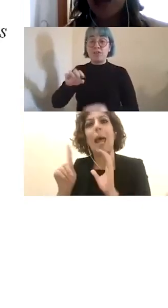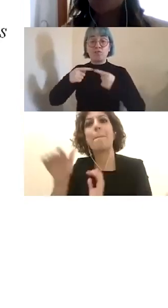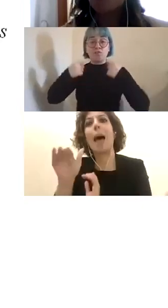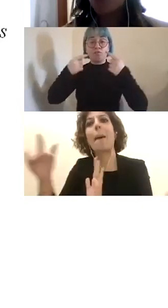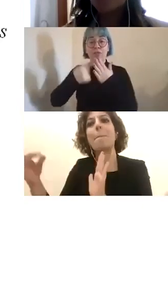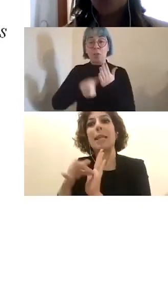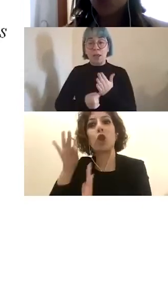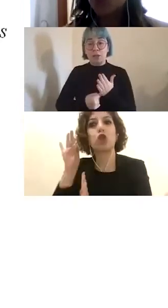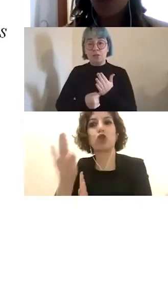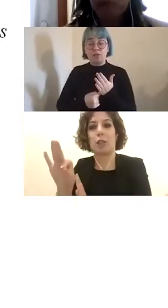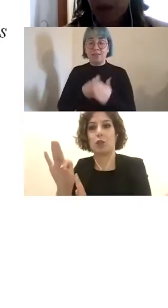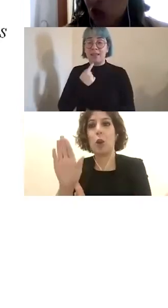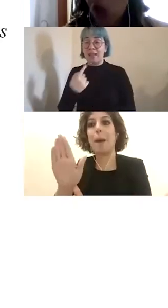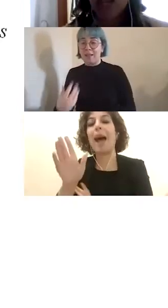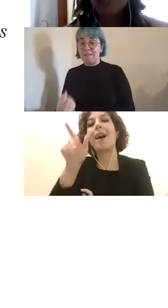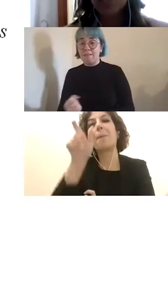regulations.